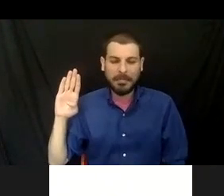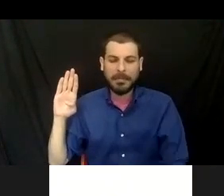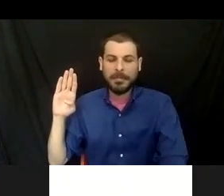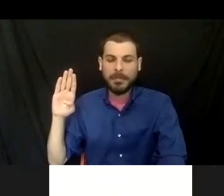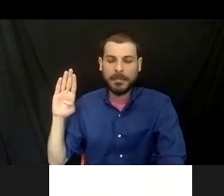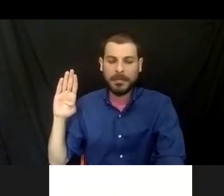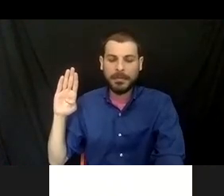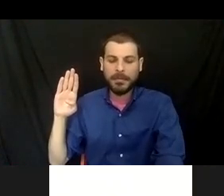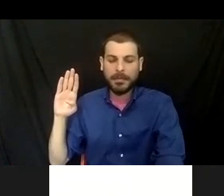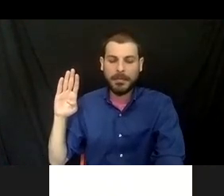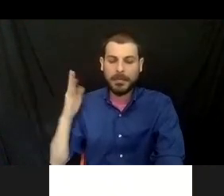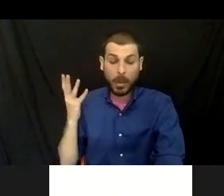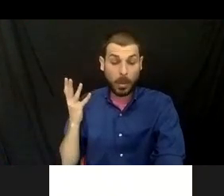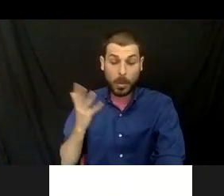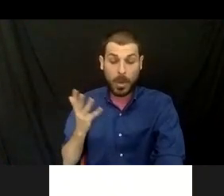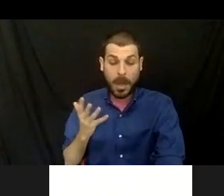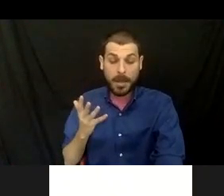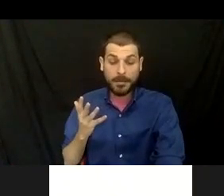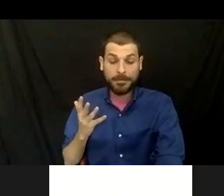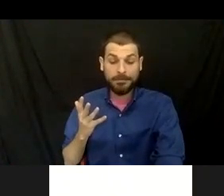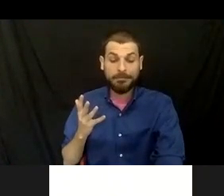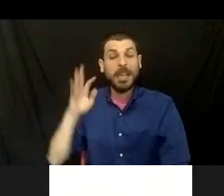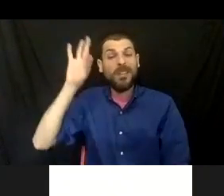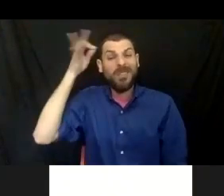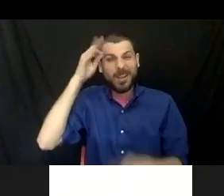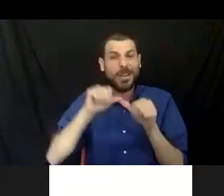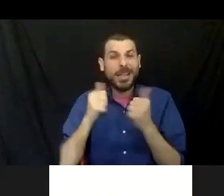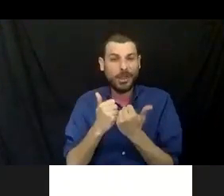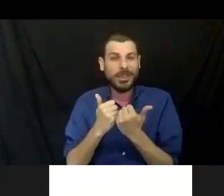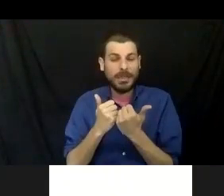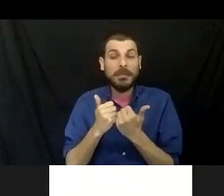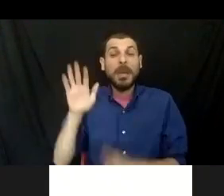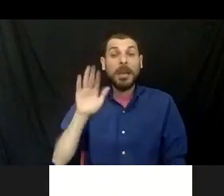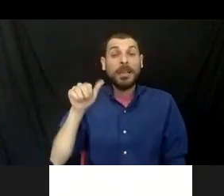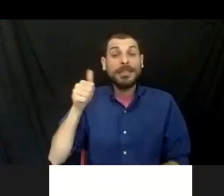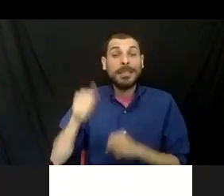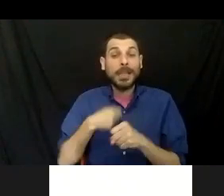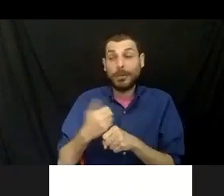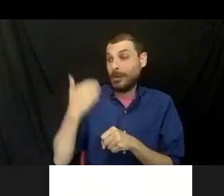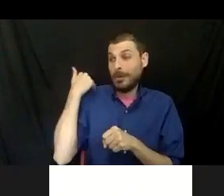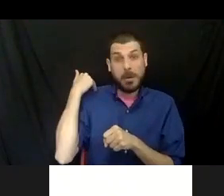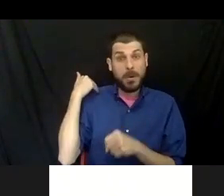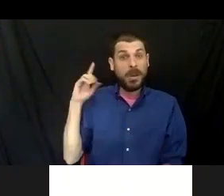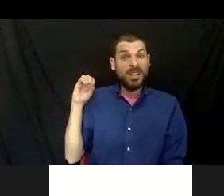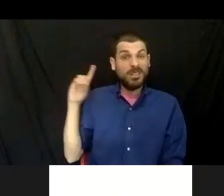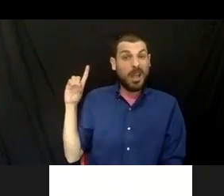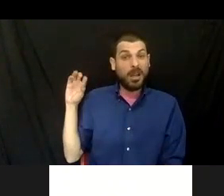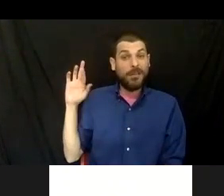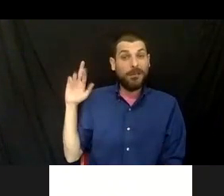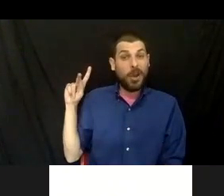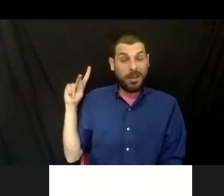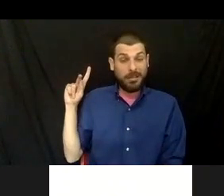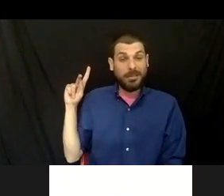a federal agency that was created about 10 years ago as part of the Dodd-Frank package